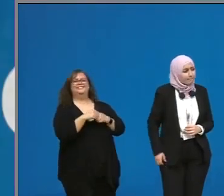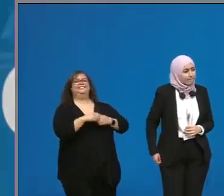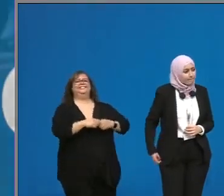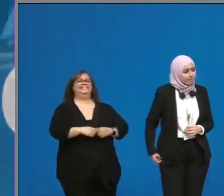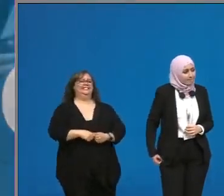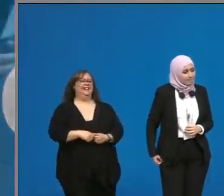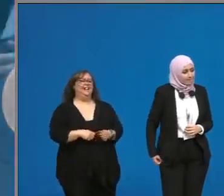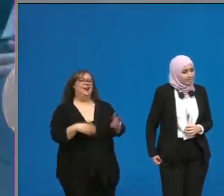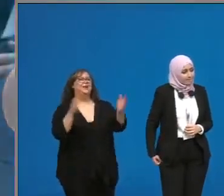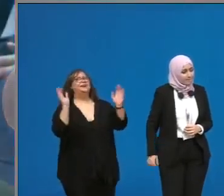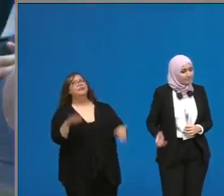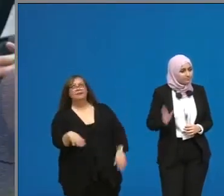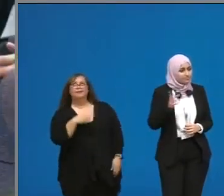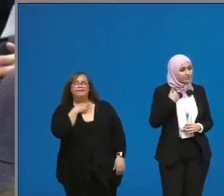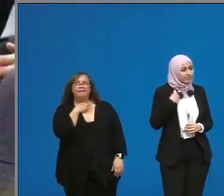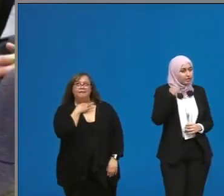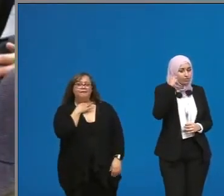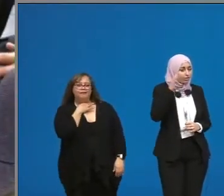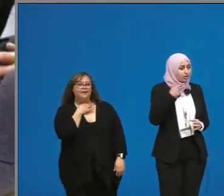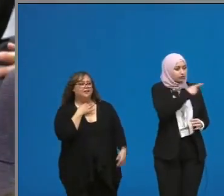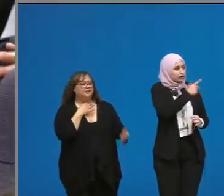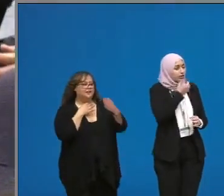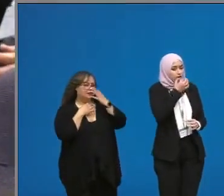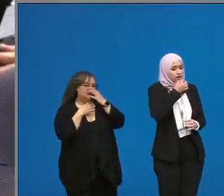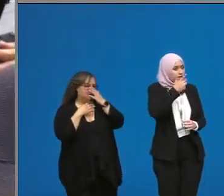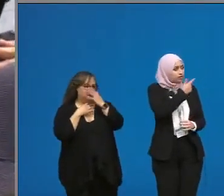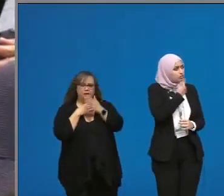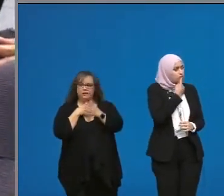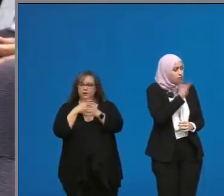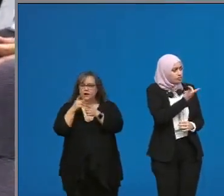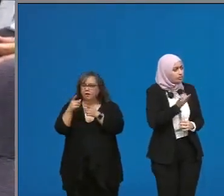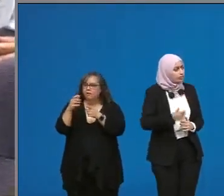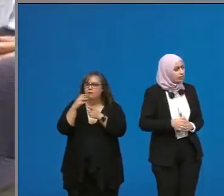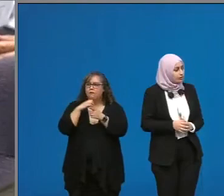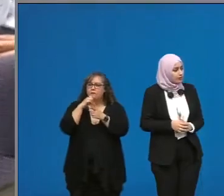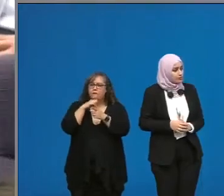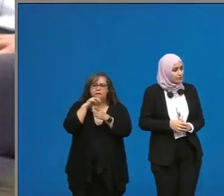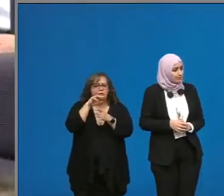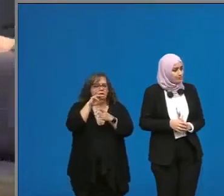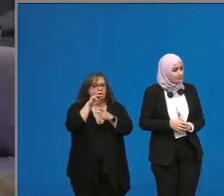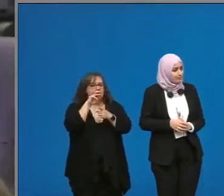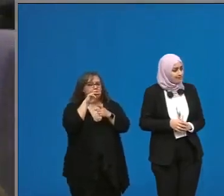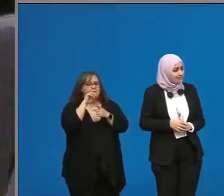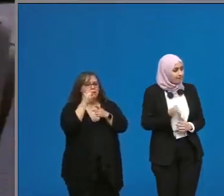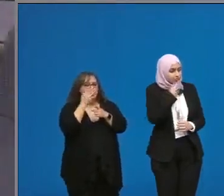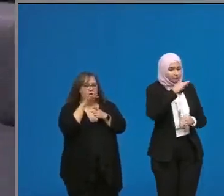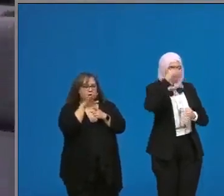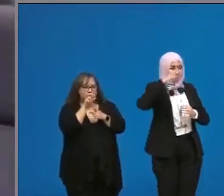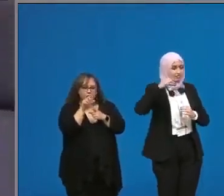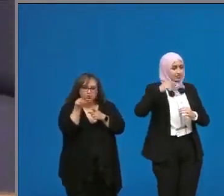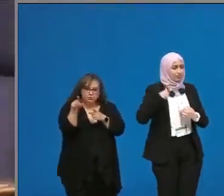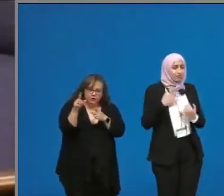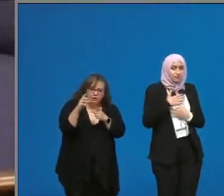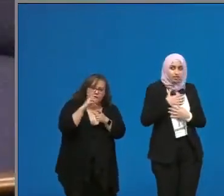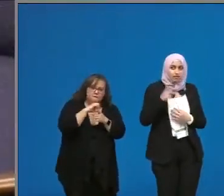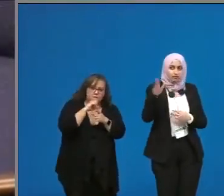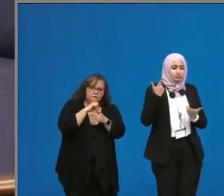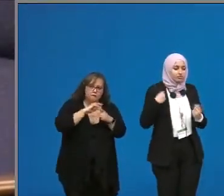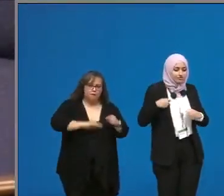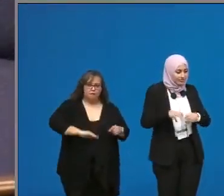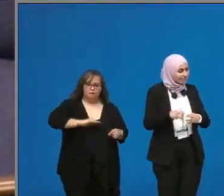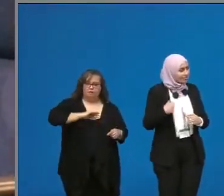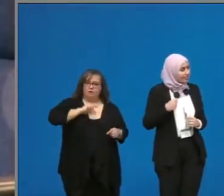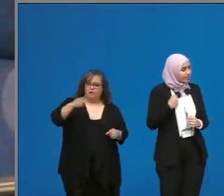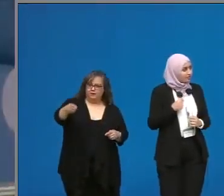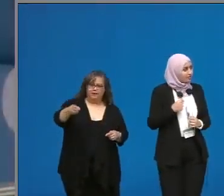No, I'm just wondering how old is you and how Mahmoud, how old is he? You are so young, and I love the work you're doing. I